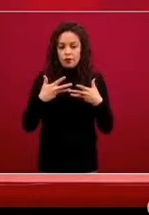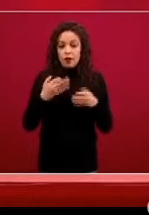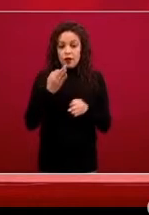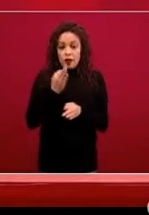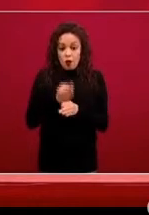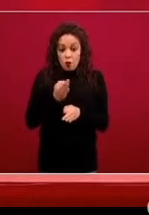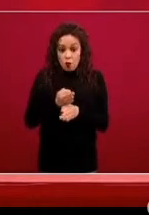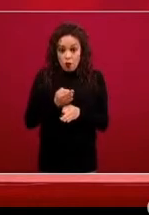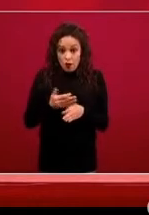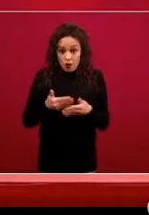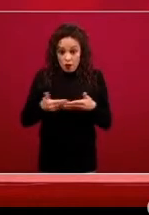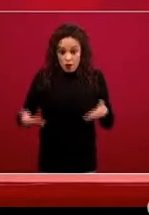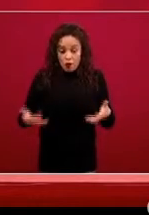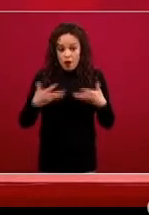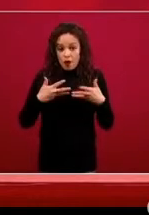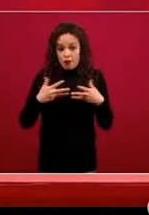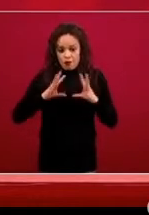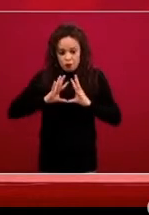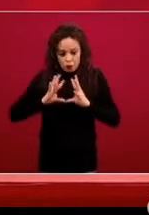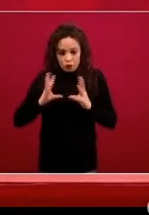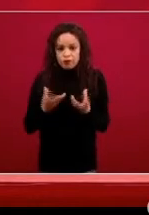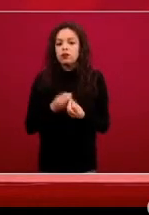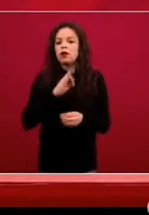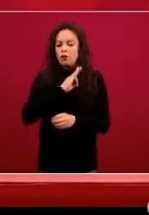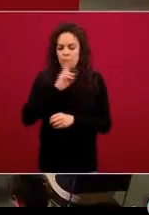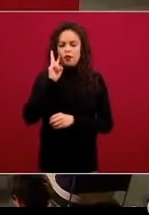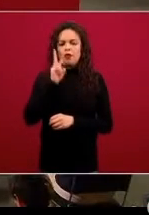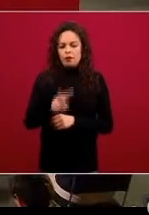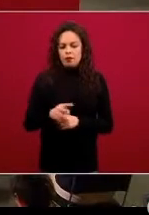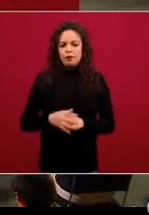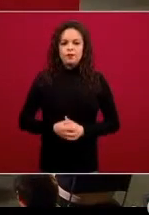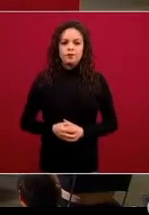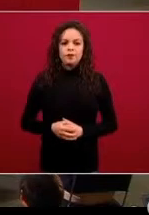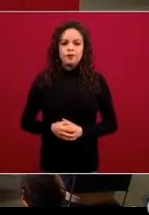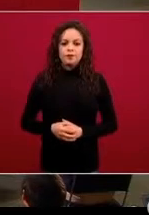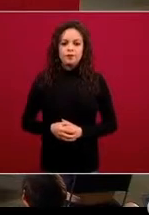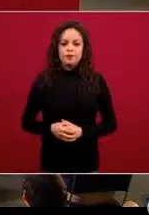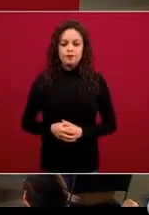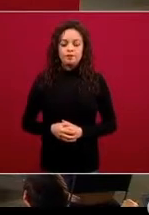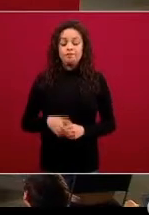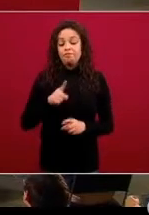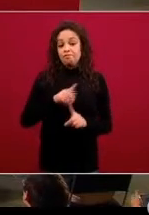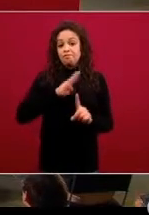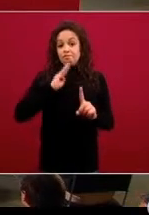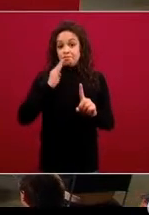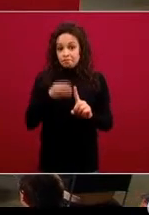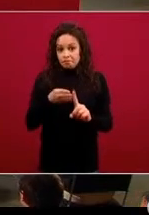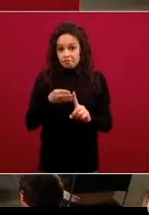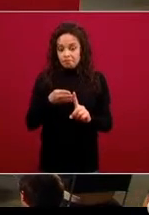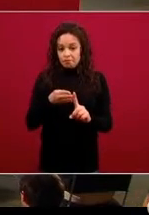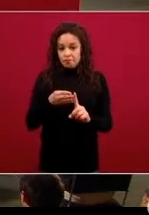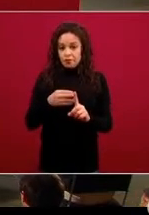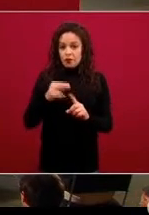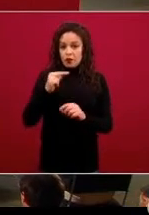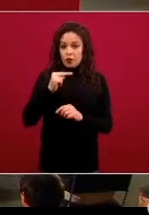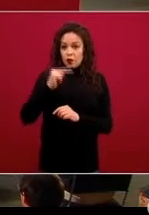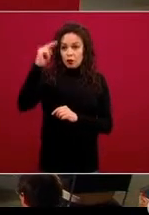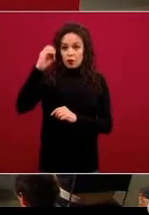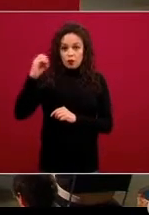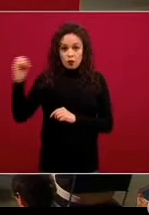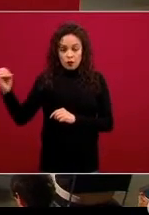and there you can get to know all of the cases that have happened so far. In the case, for example, of